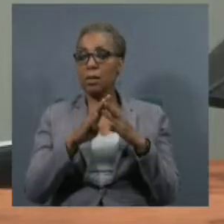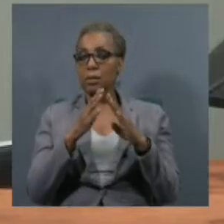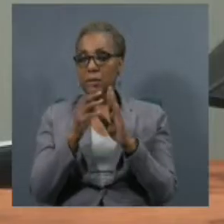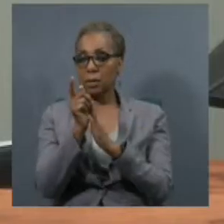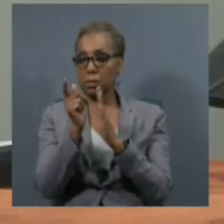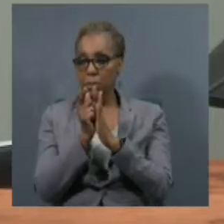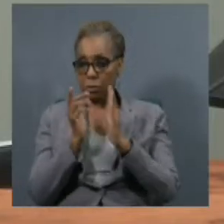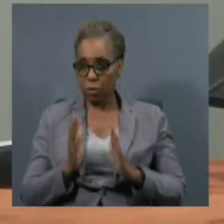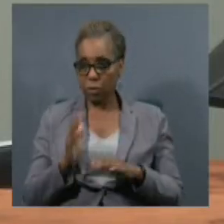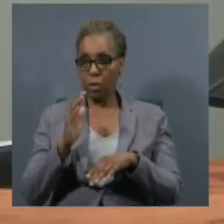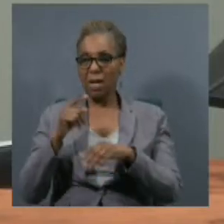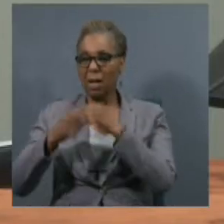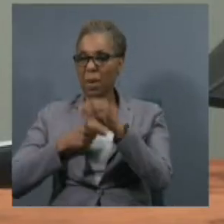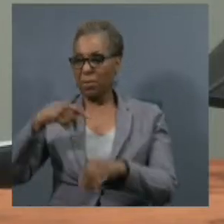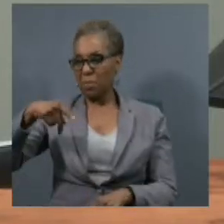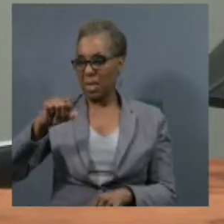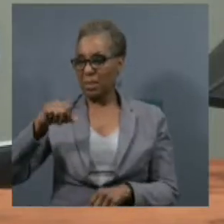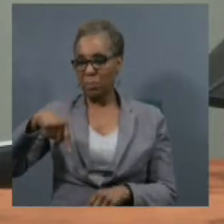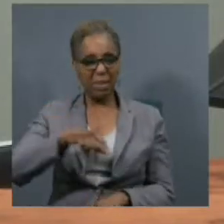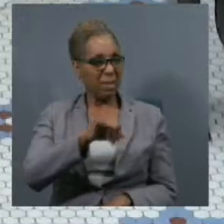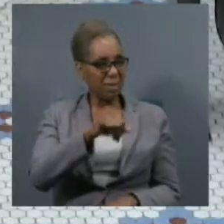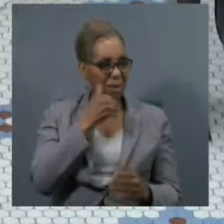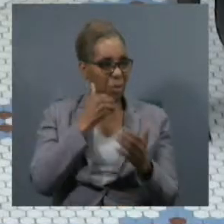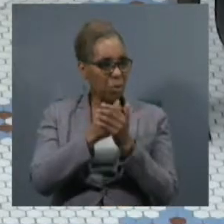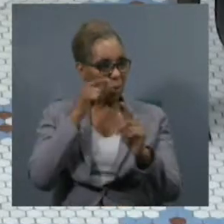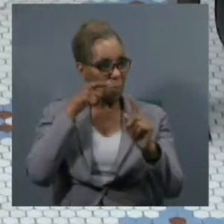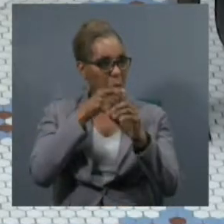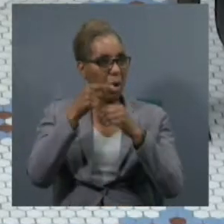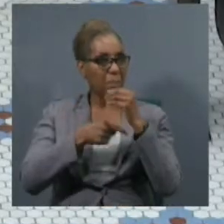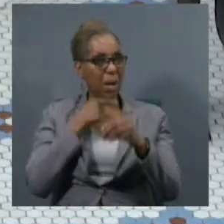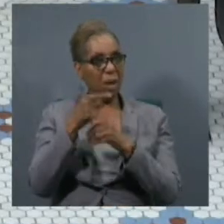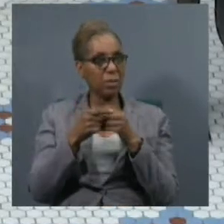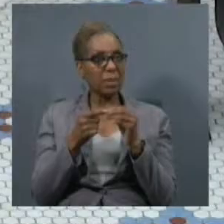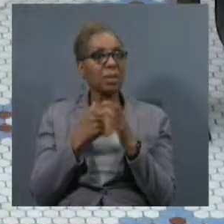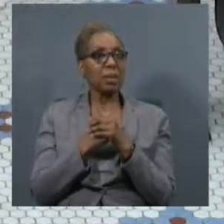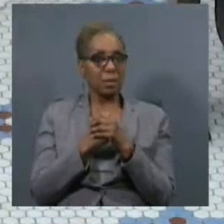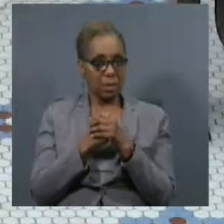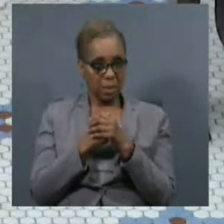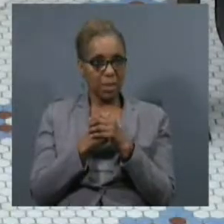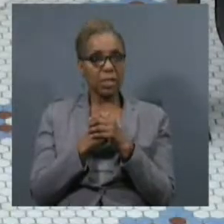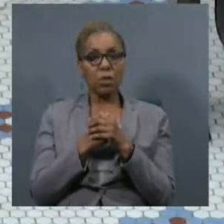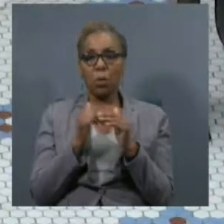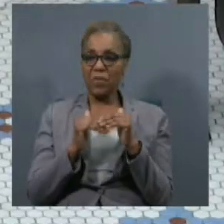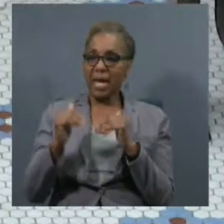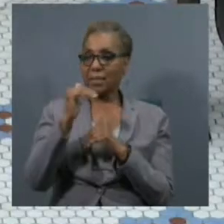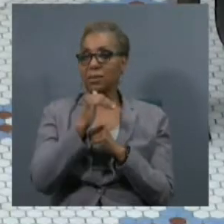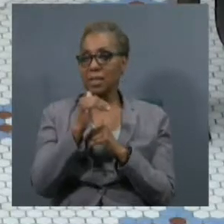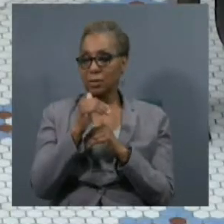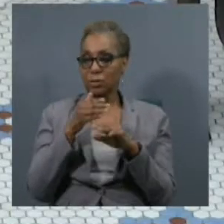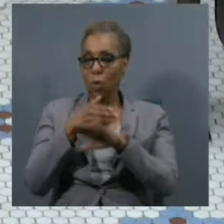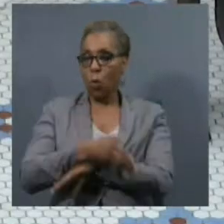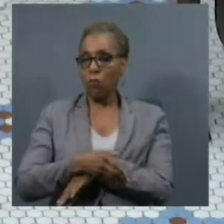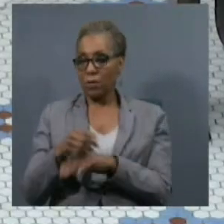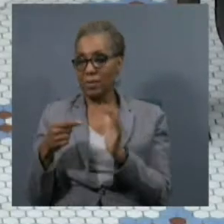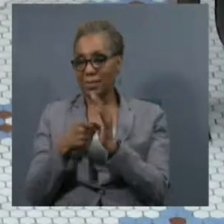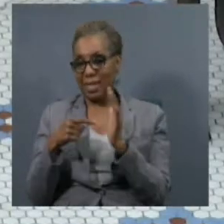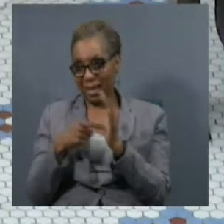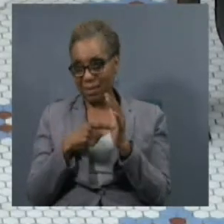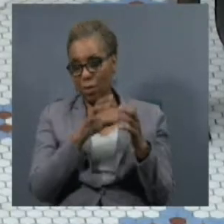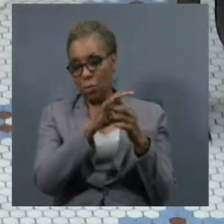the panel. And that was a good point about the excess over the debt in terms of